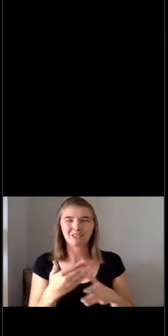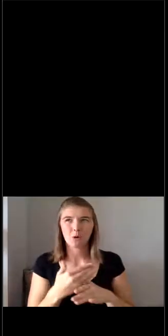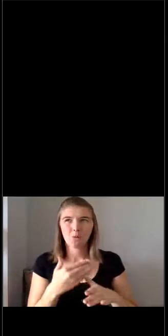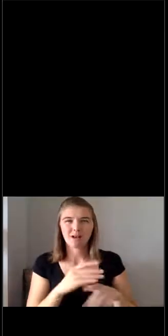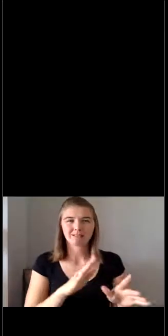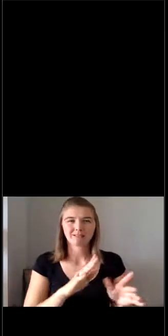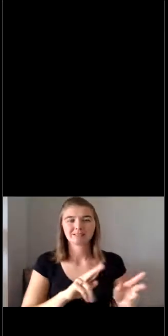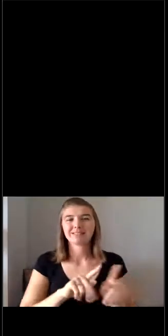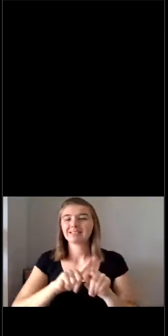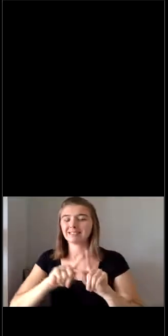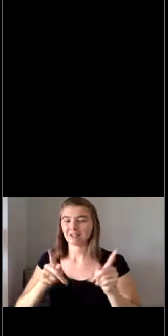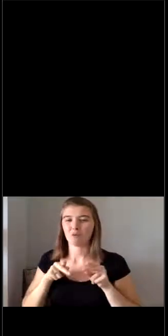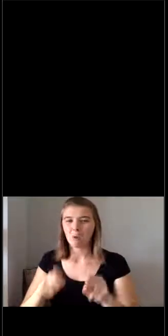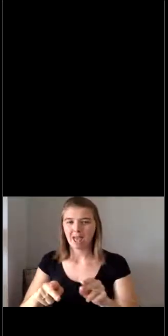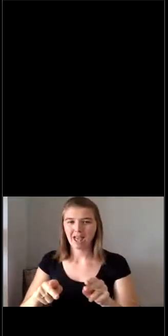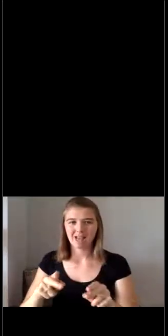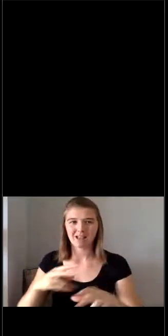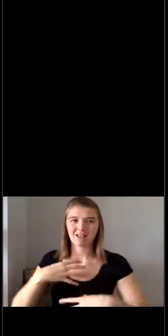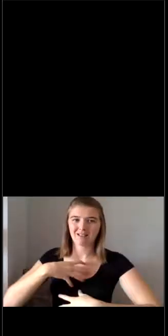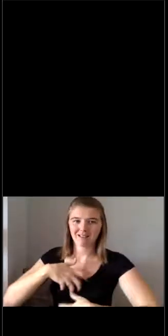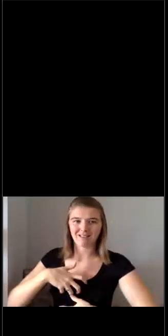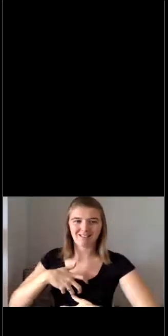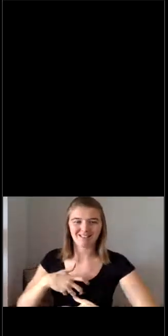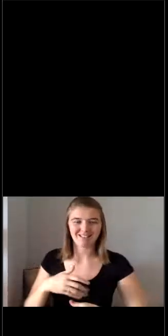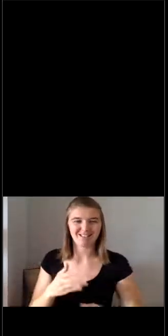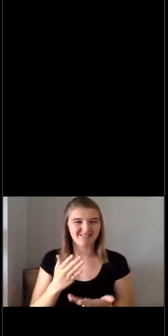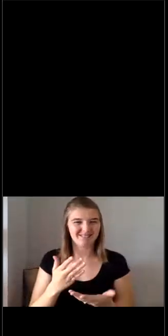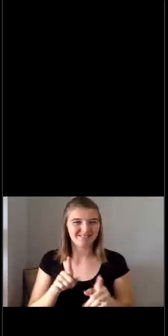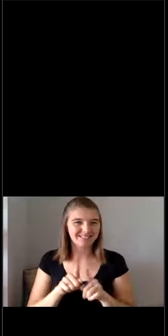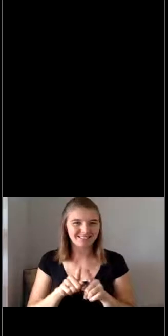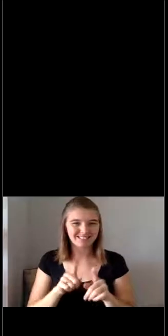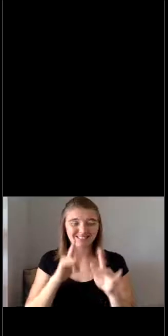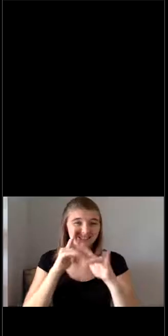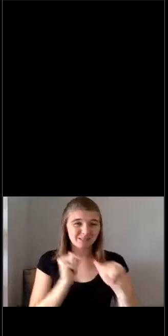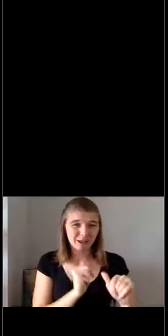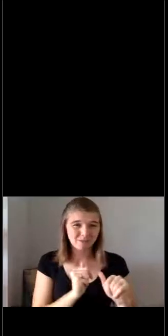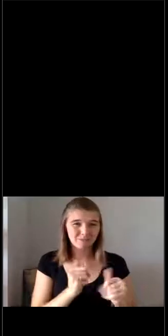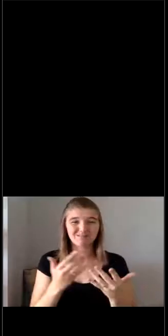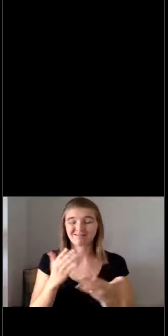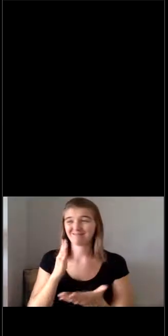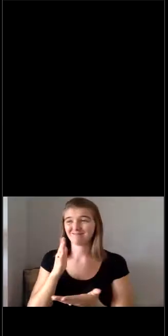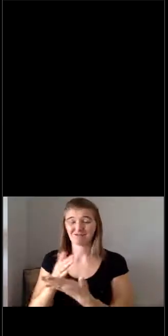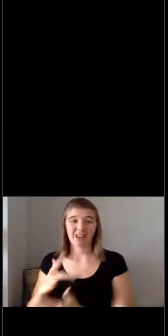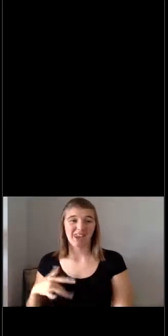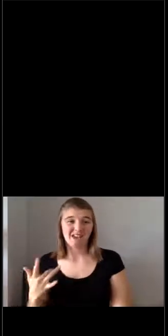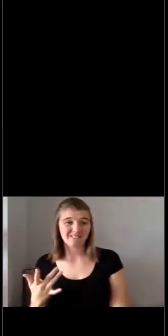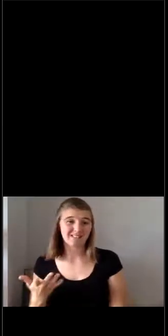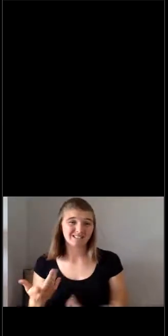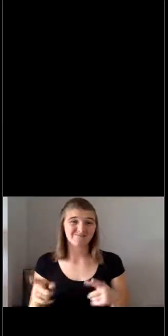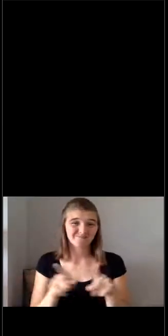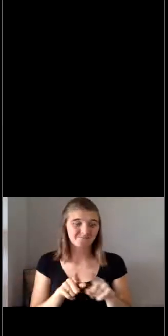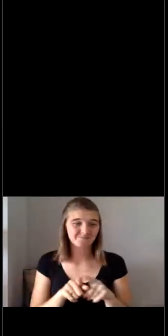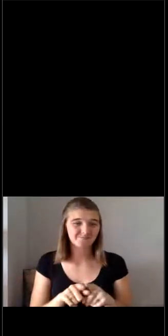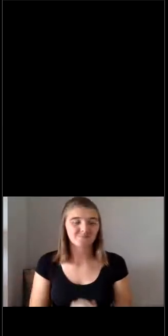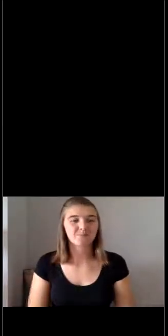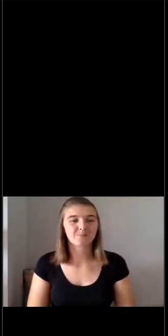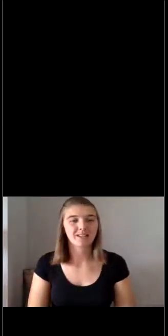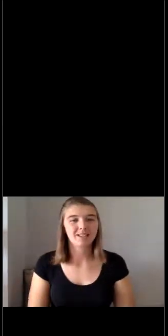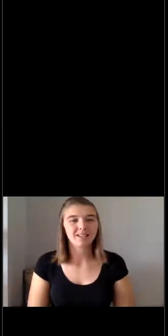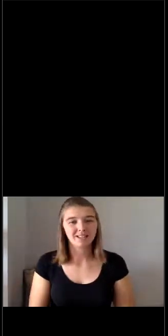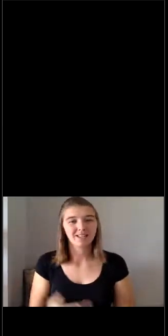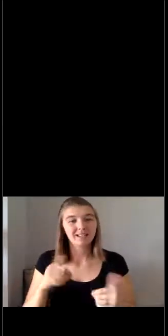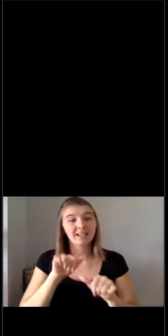or trying other approaches. Which really brings us to the last part, how do we identify a next step? And I think, again, this photo is very important, because sometimes when we're